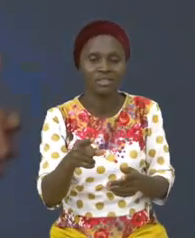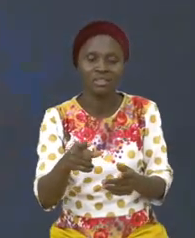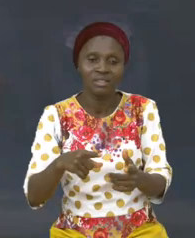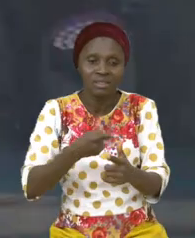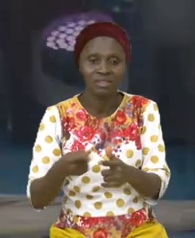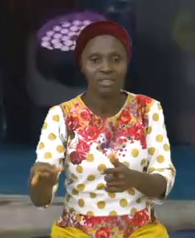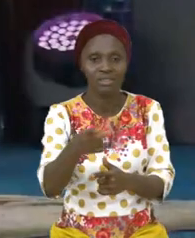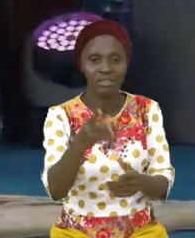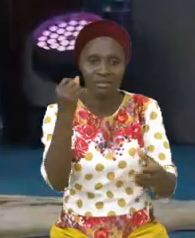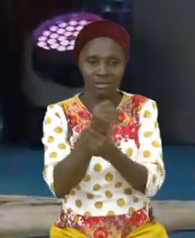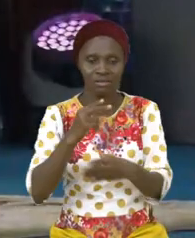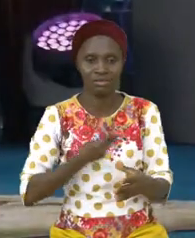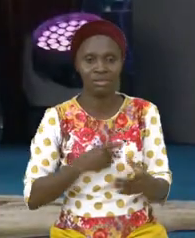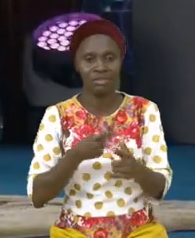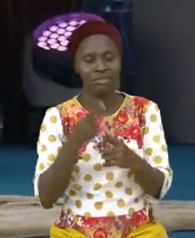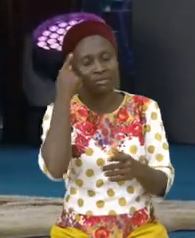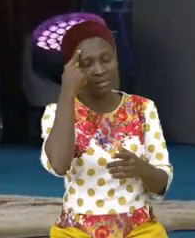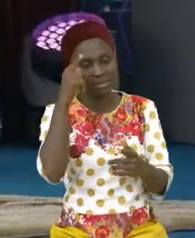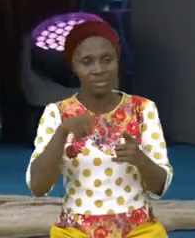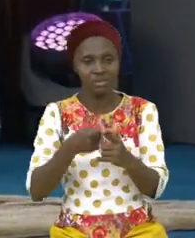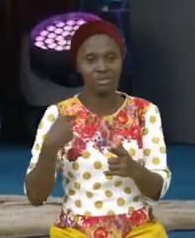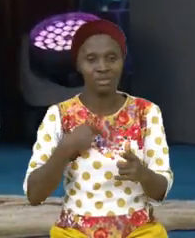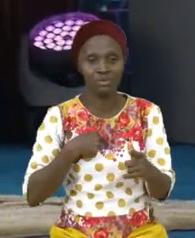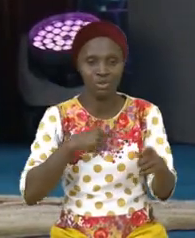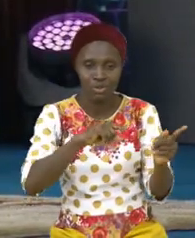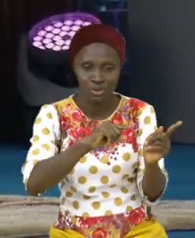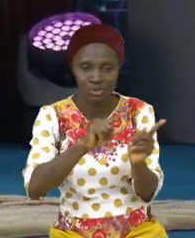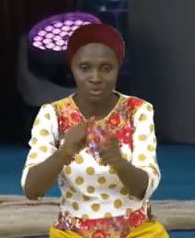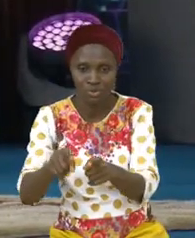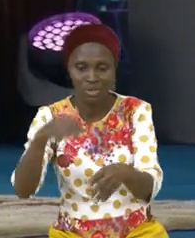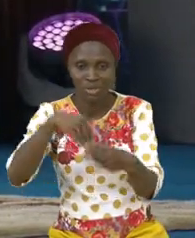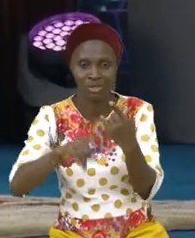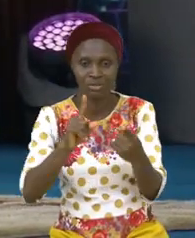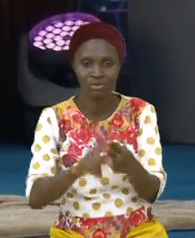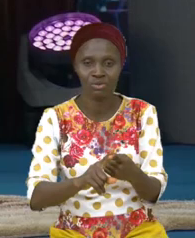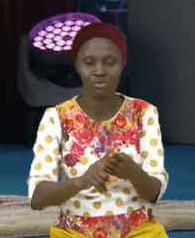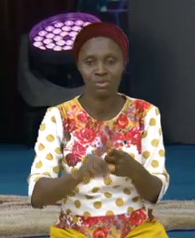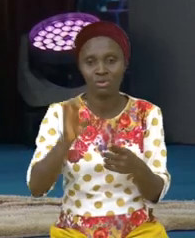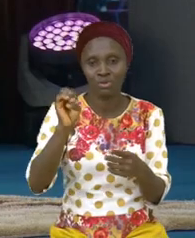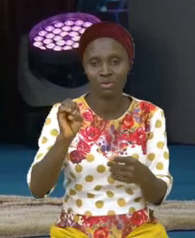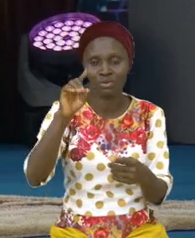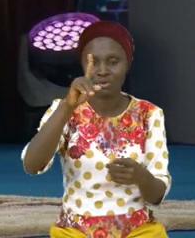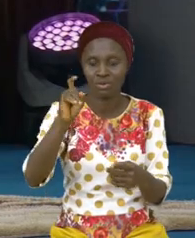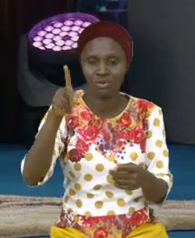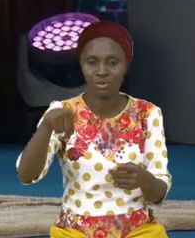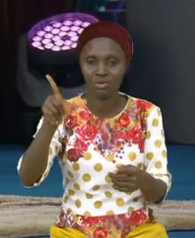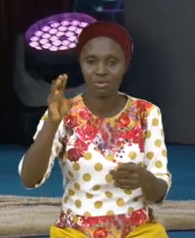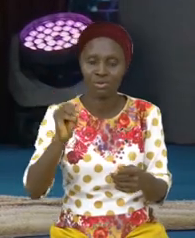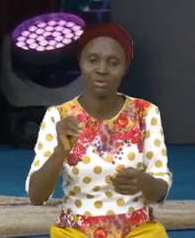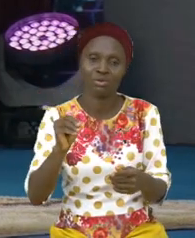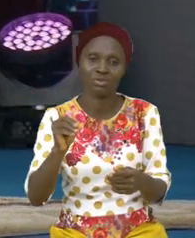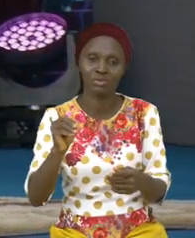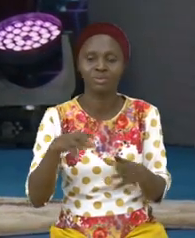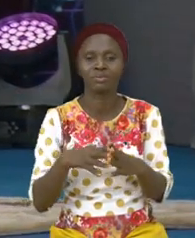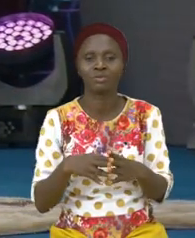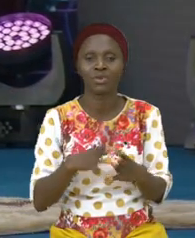then we went into explore. And all that now weighs on your mind. The first